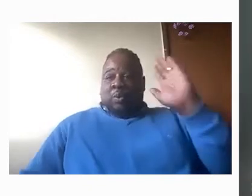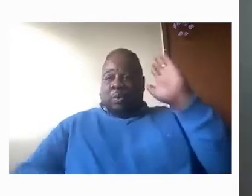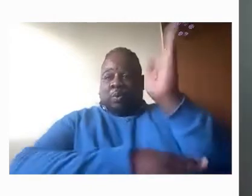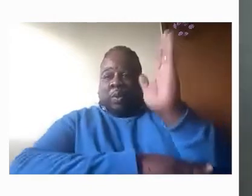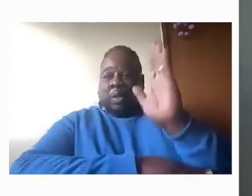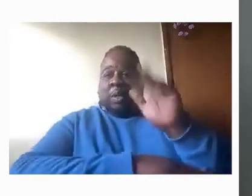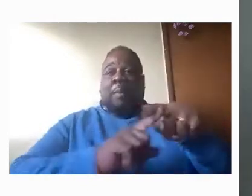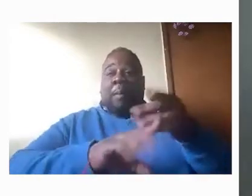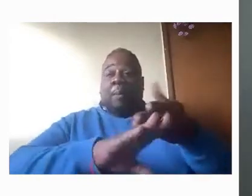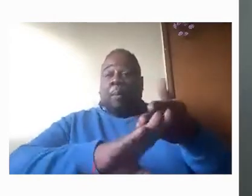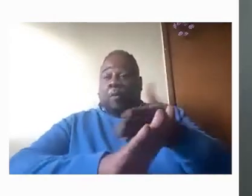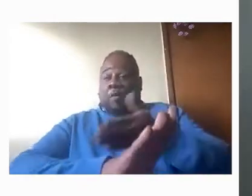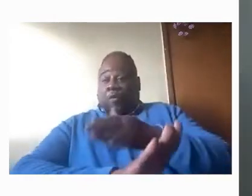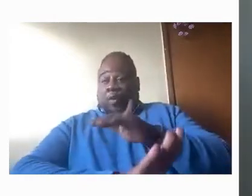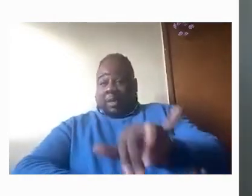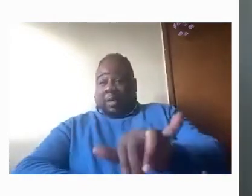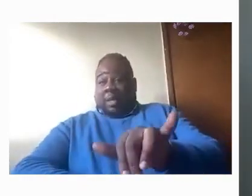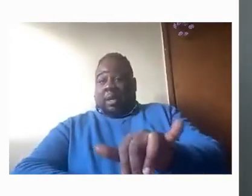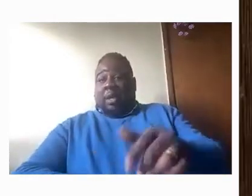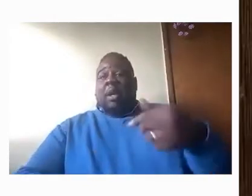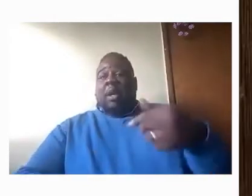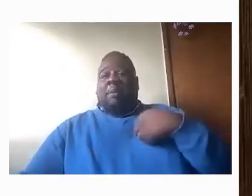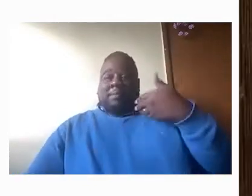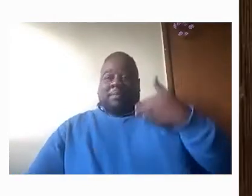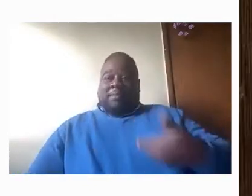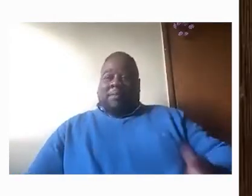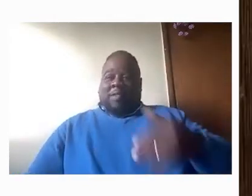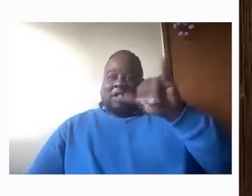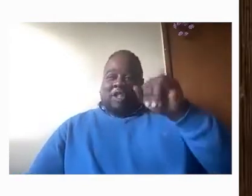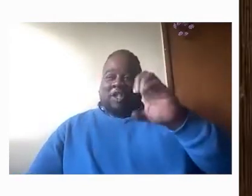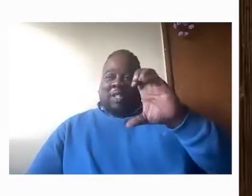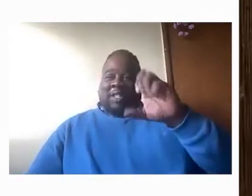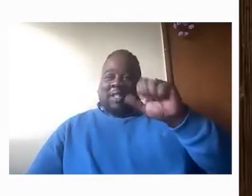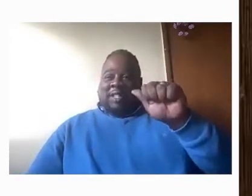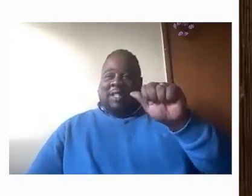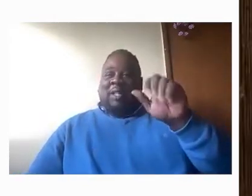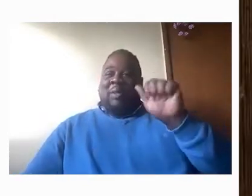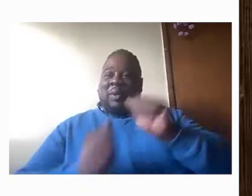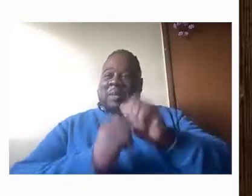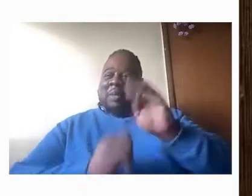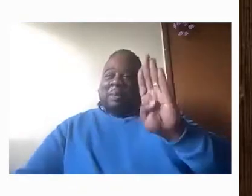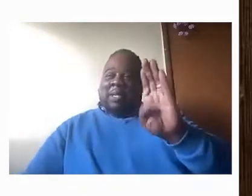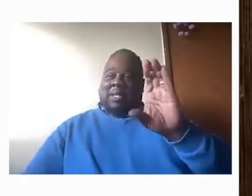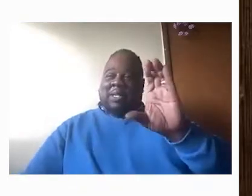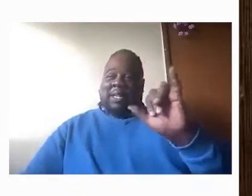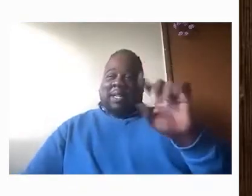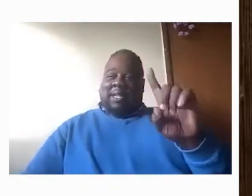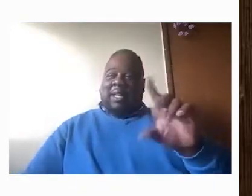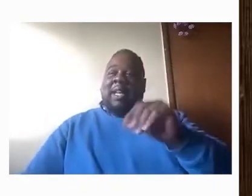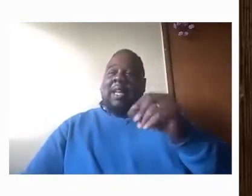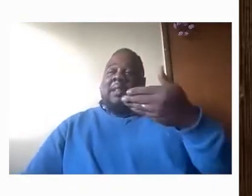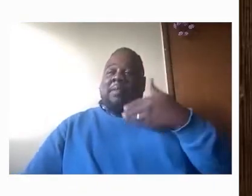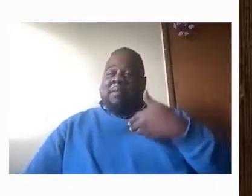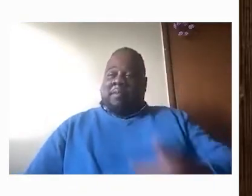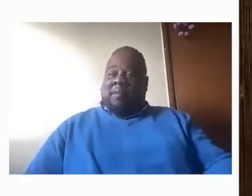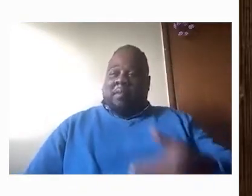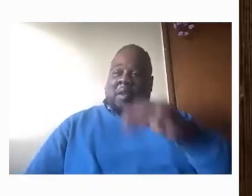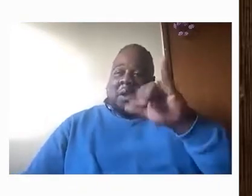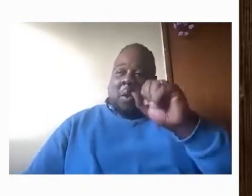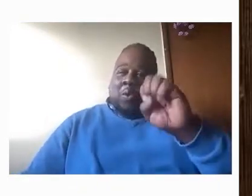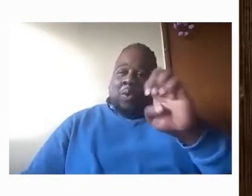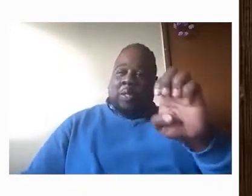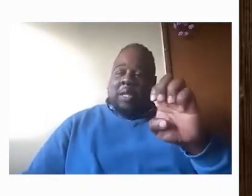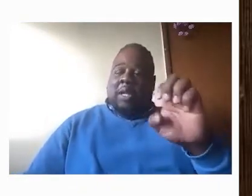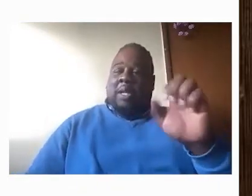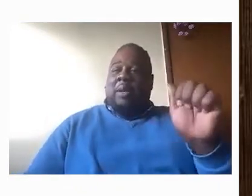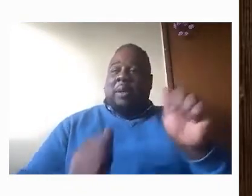that, I am Jessica with BCID. And I am Jose Hernandez with United Spinal Association. Jessica's gonna go over some of the